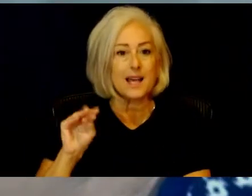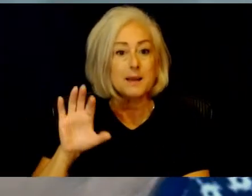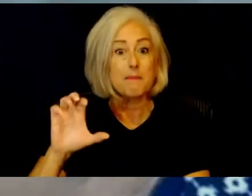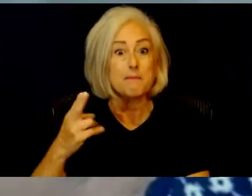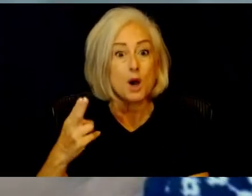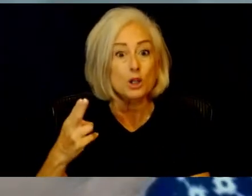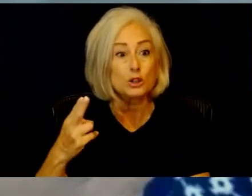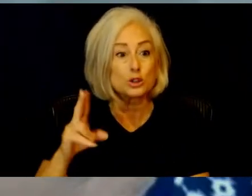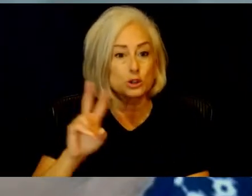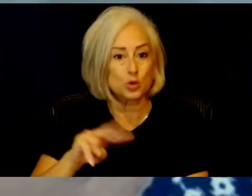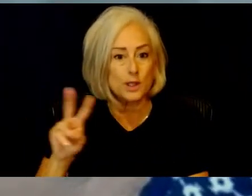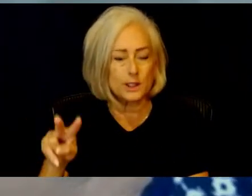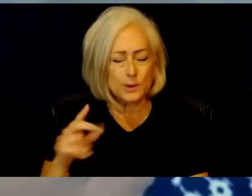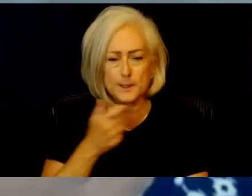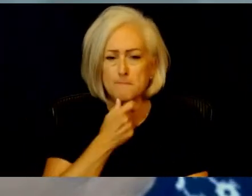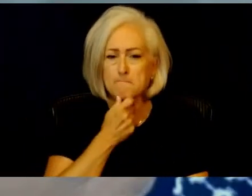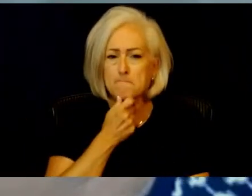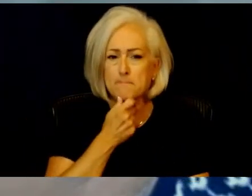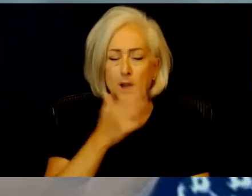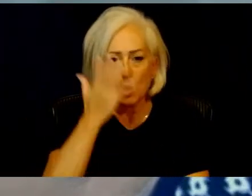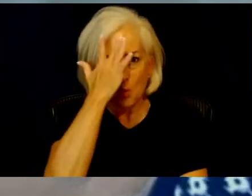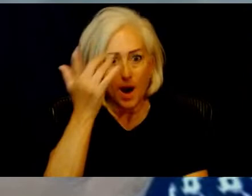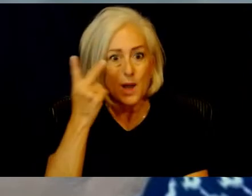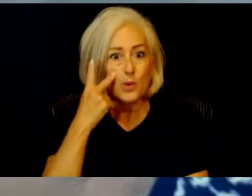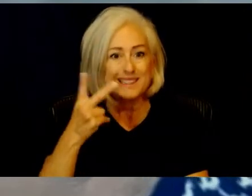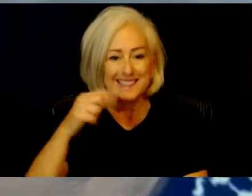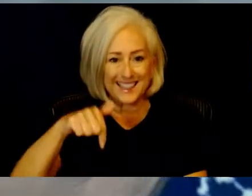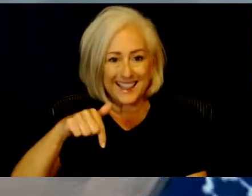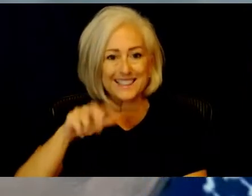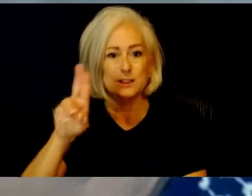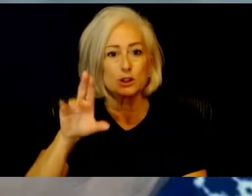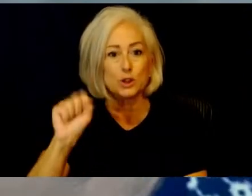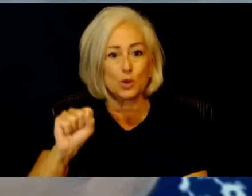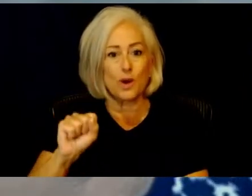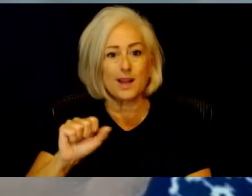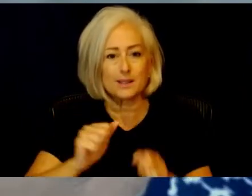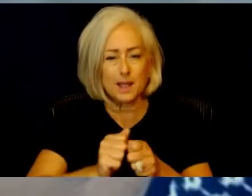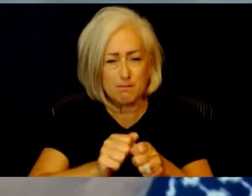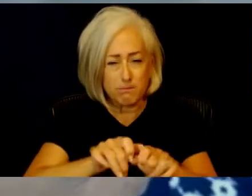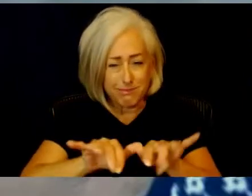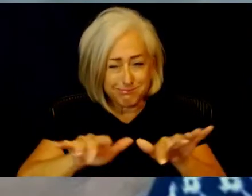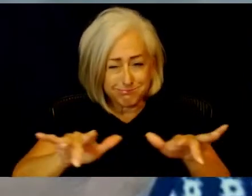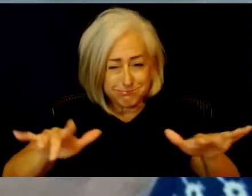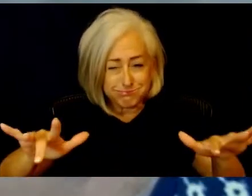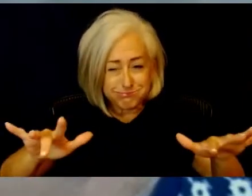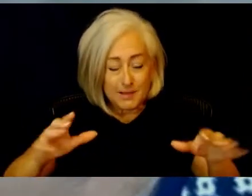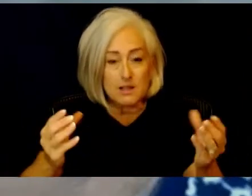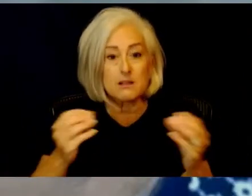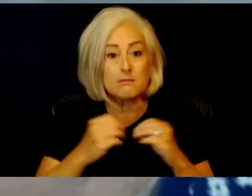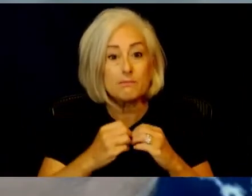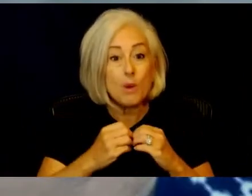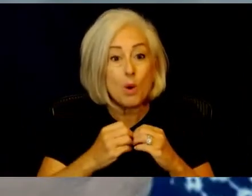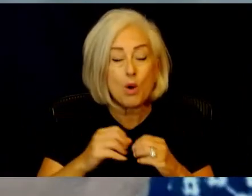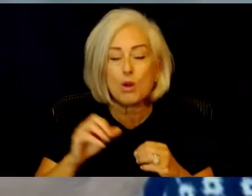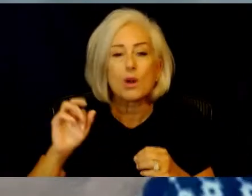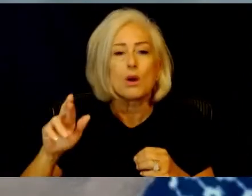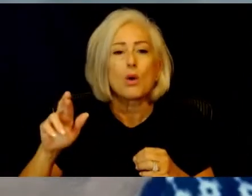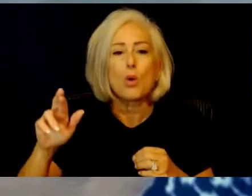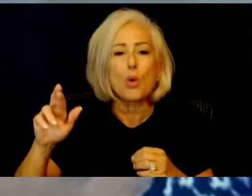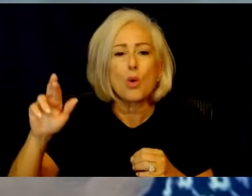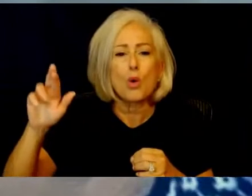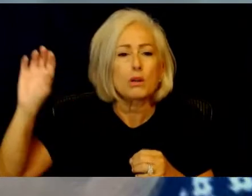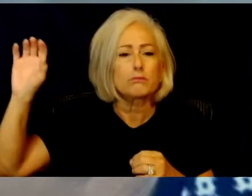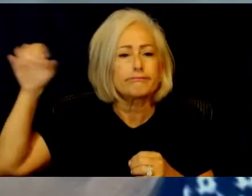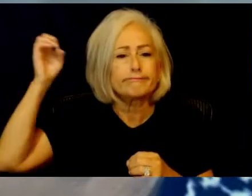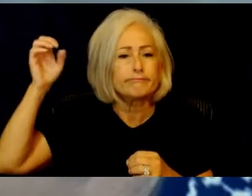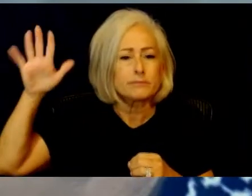are we seeing cases explode the way that they are? Now, part of that is going to be because people are looking for it. And when you go looking for it, you're going